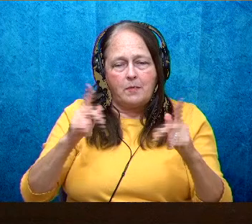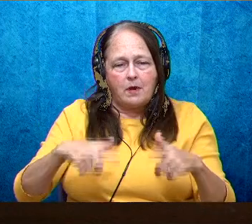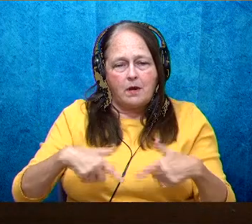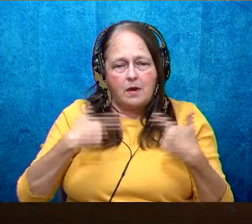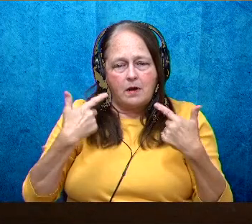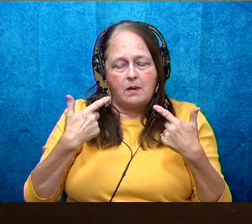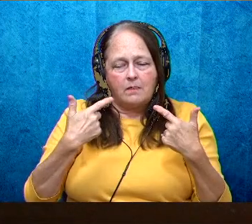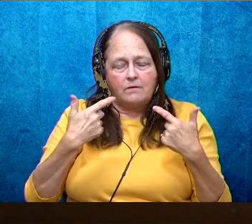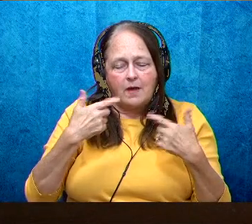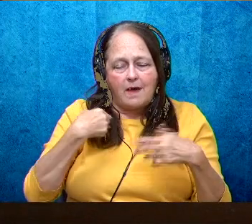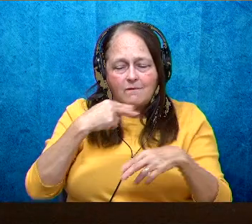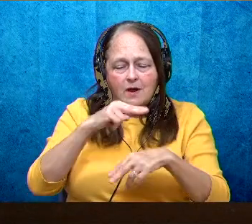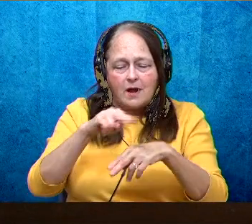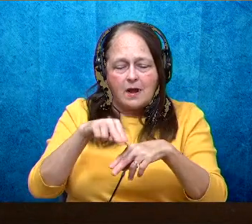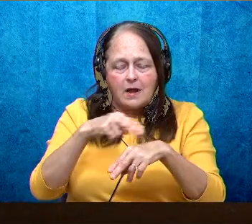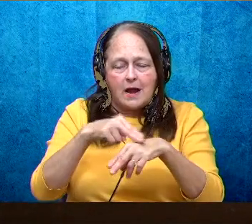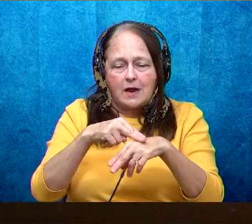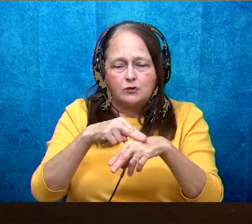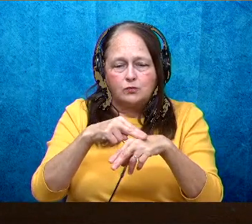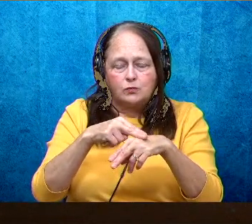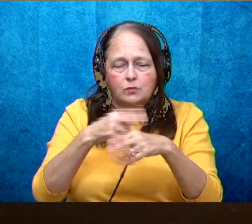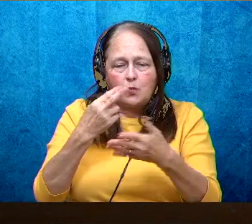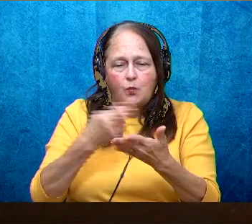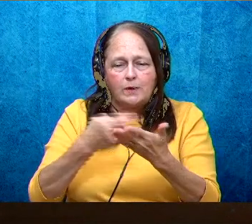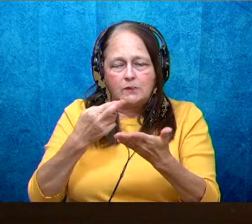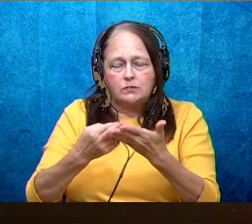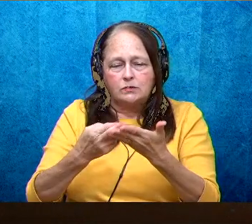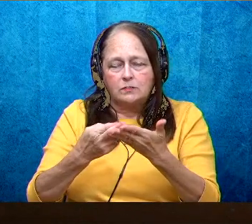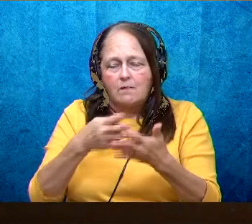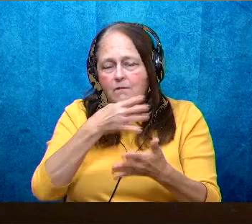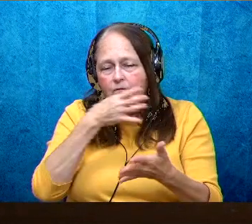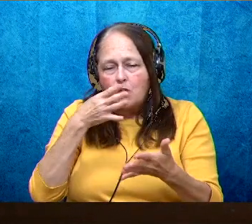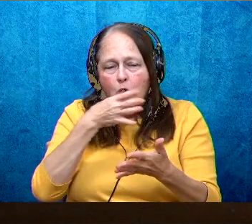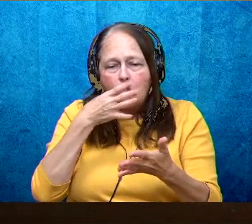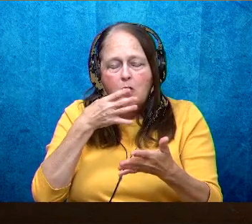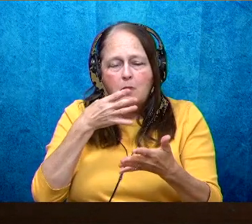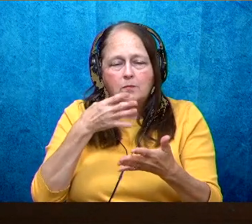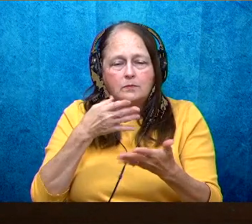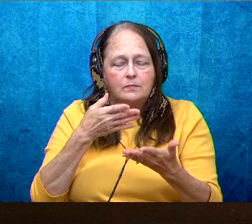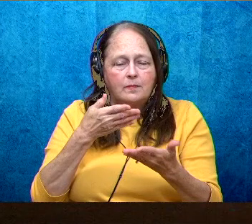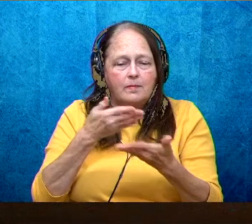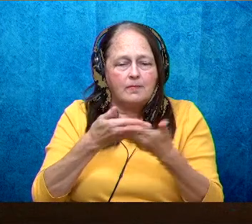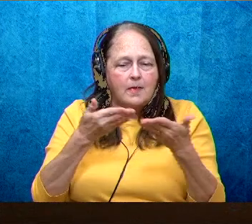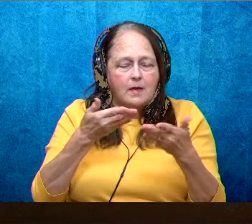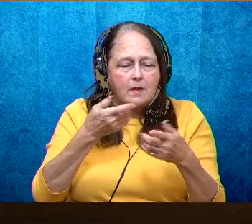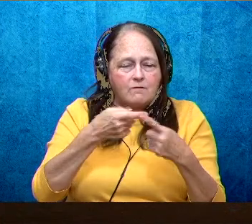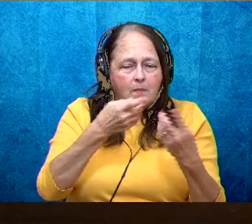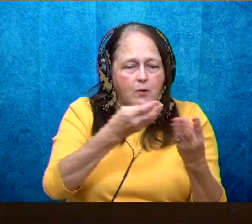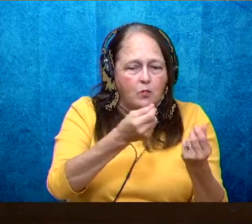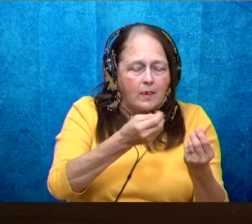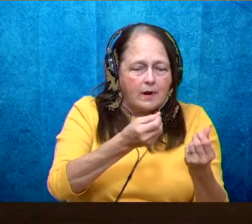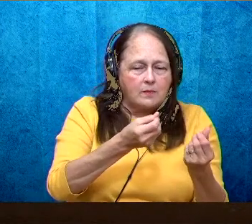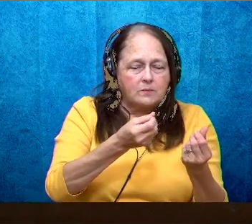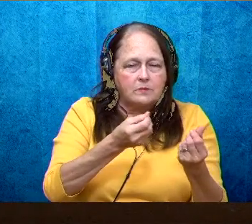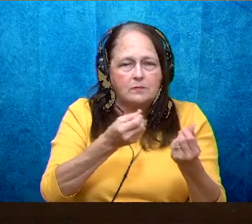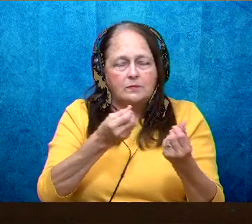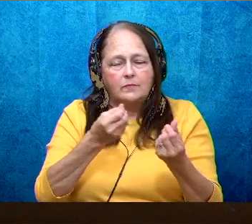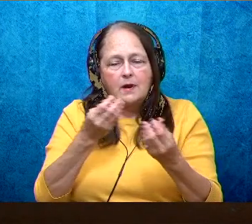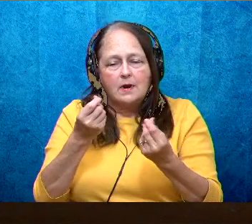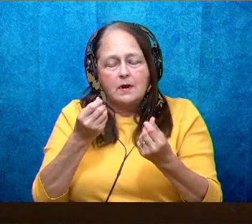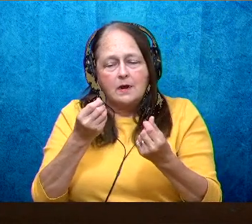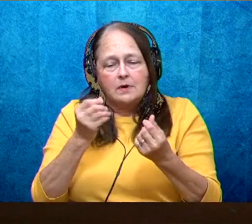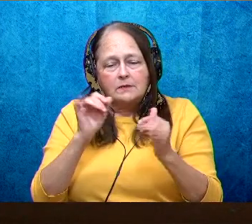natural resources can be extracted from the ground, where the farming happens, and much more. Because of its land